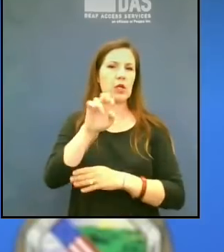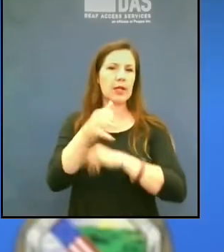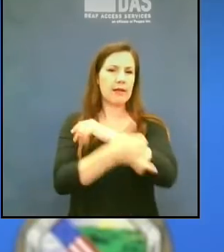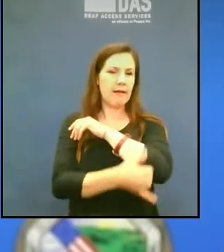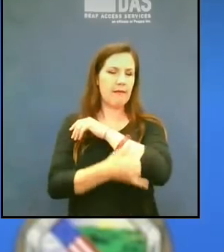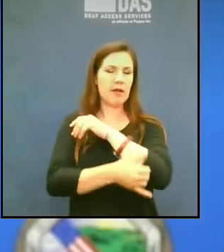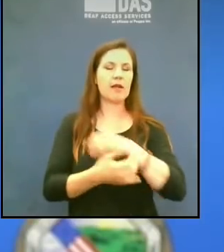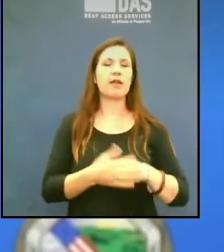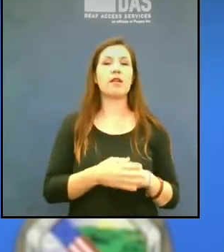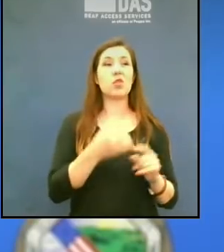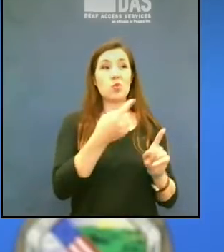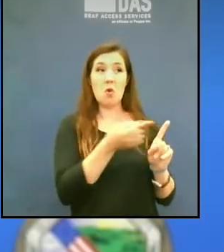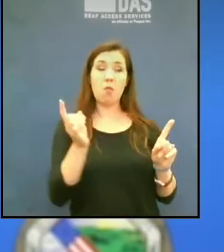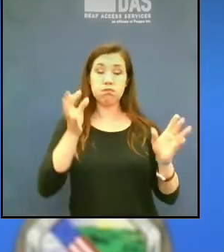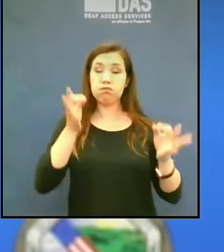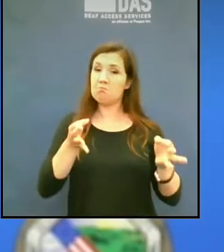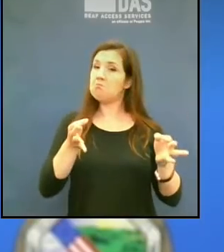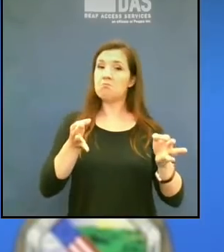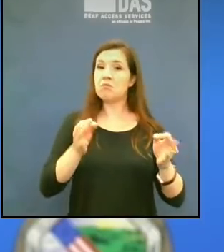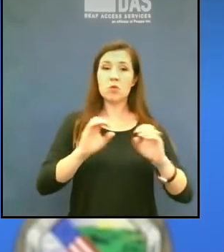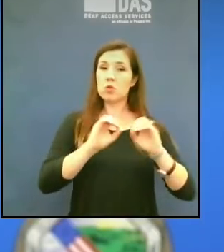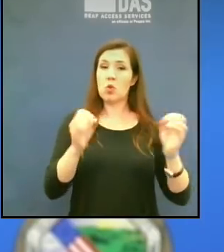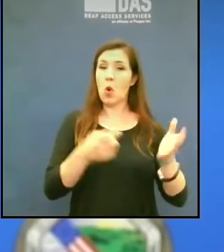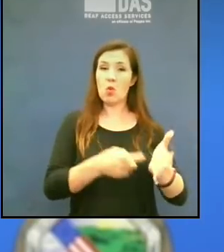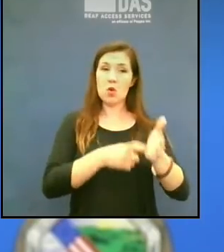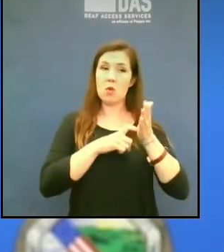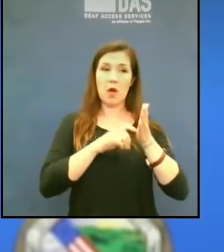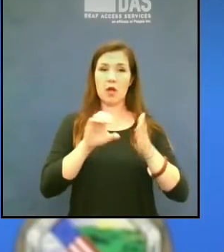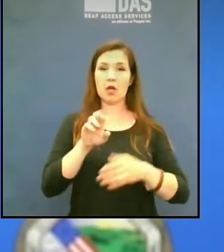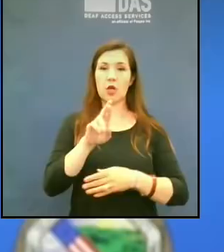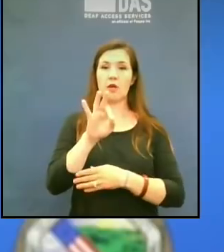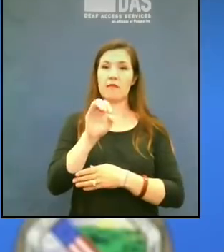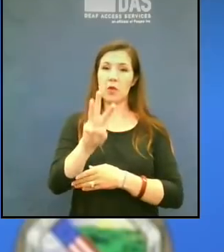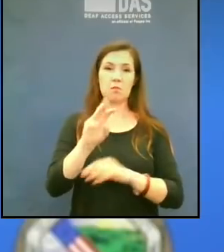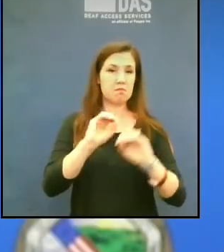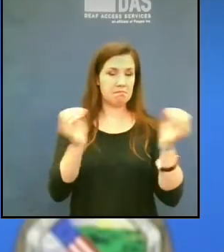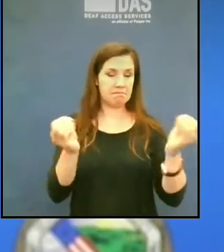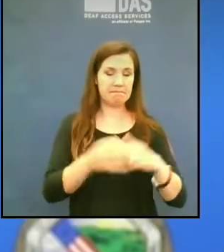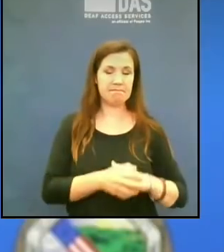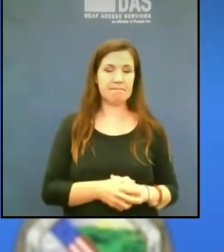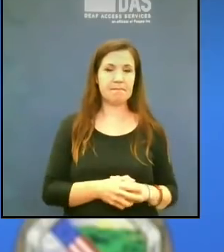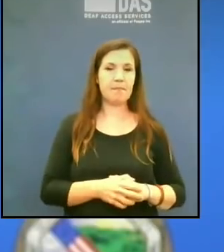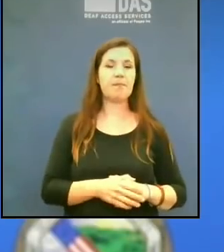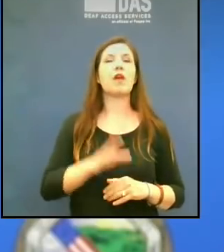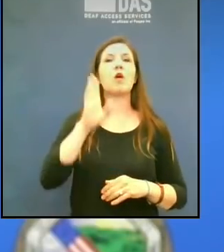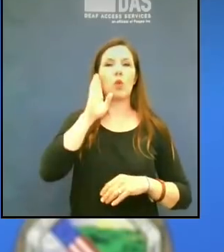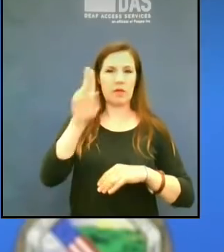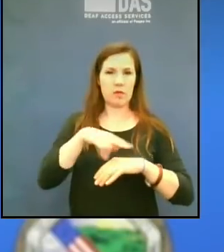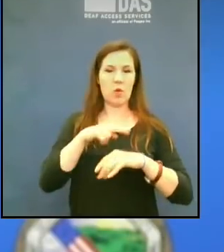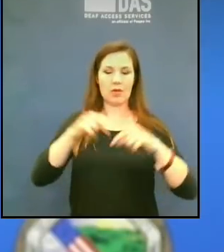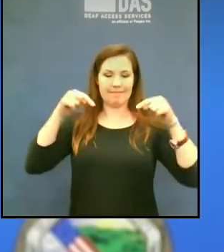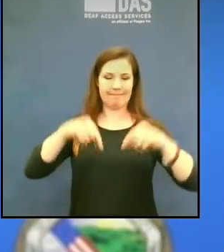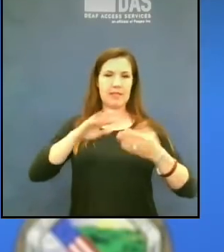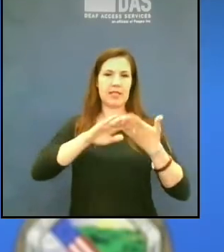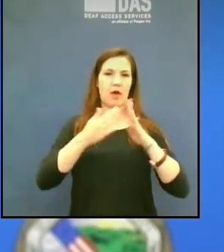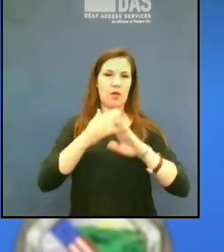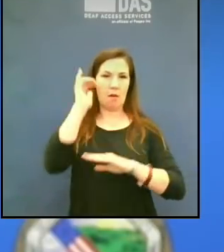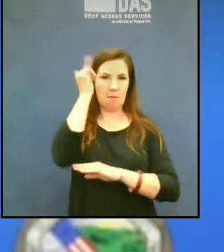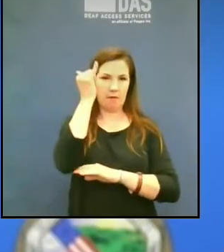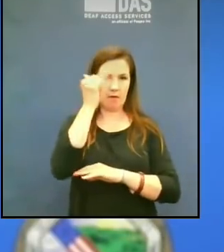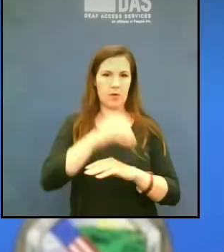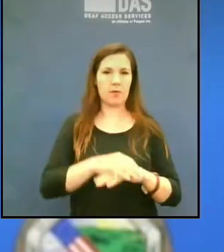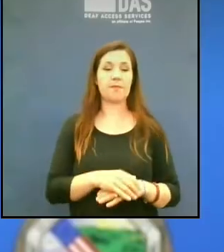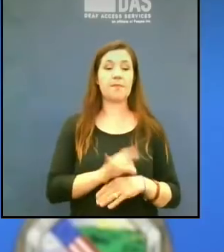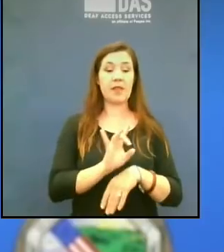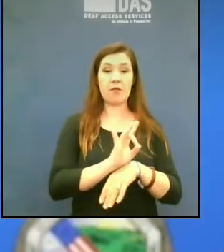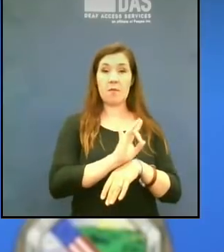to a consensus that there is no need for a county-wide curfew tonight. There will be, of course, a curfew in the city of Buffalo from 8